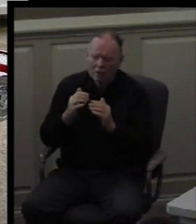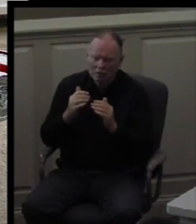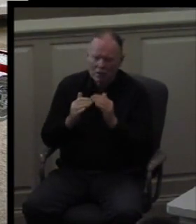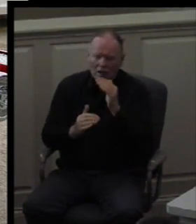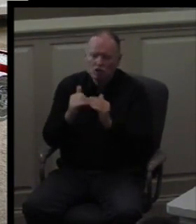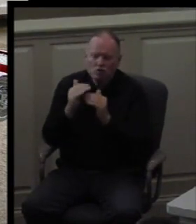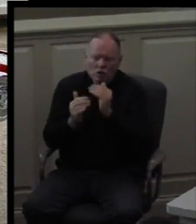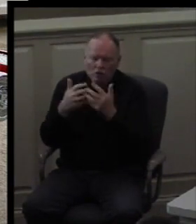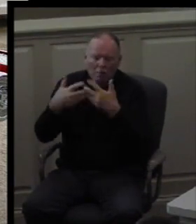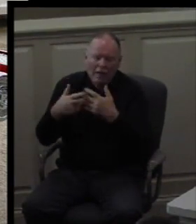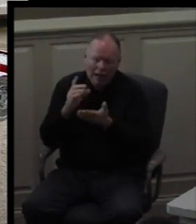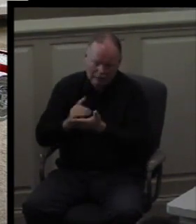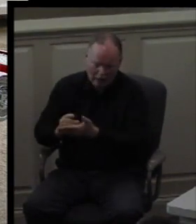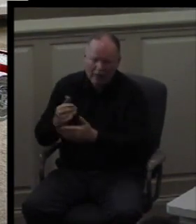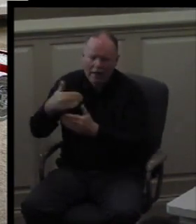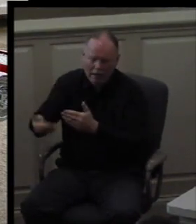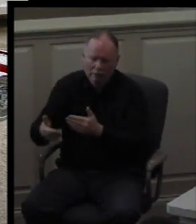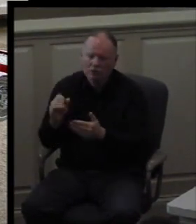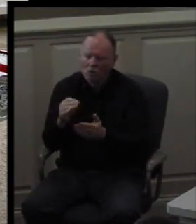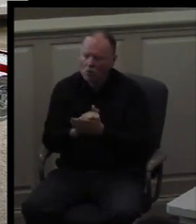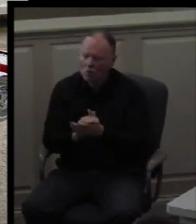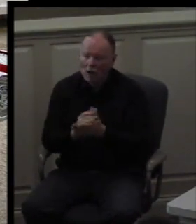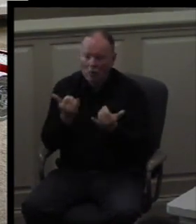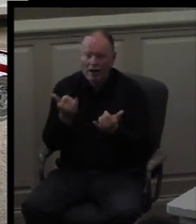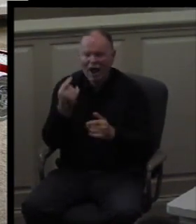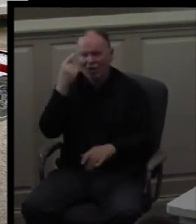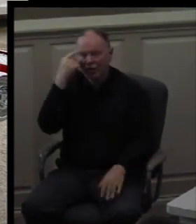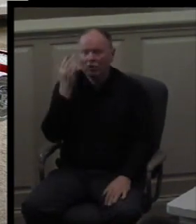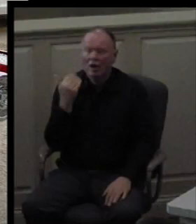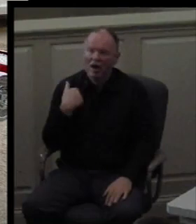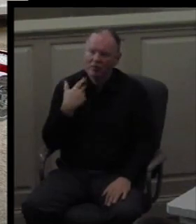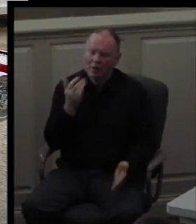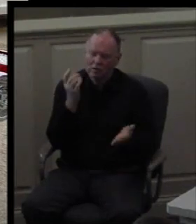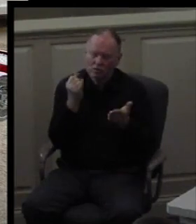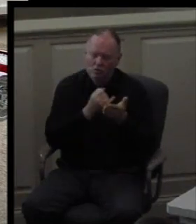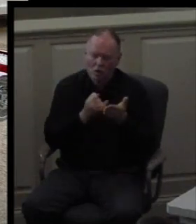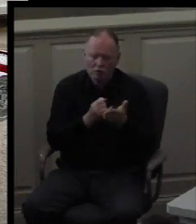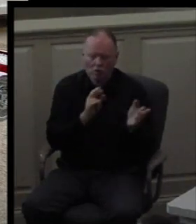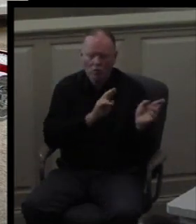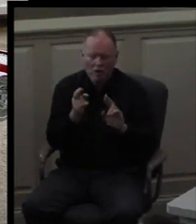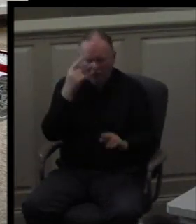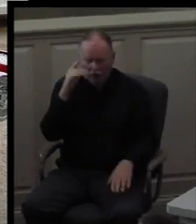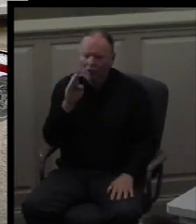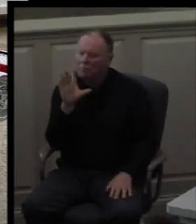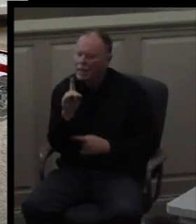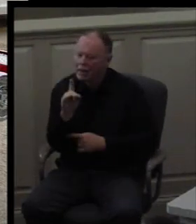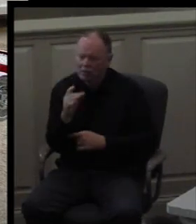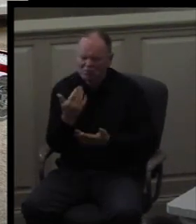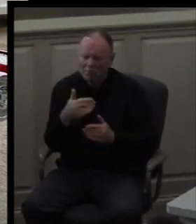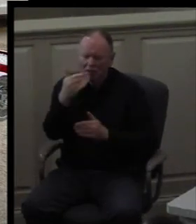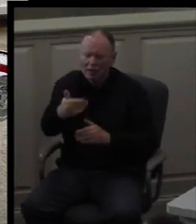at this point, we figure we'll have drawings ready for bid within 90